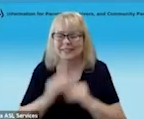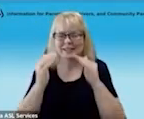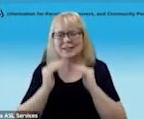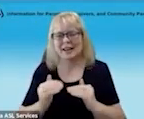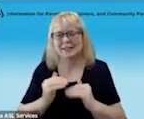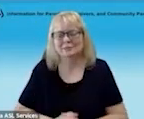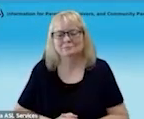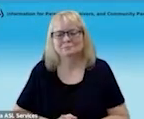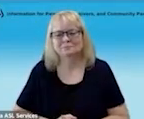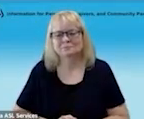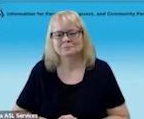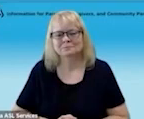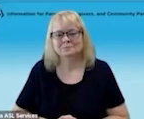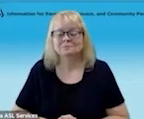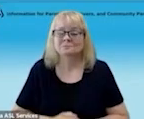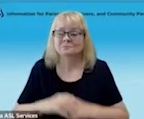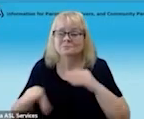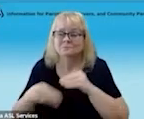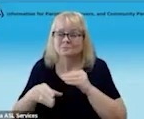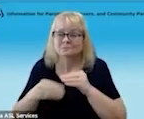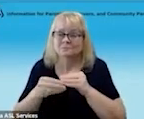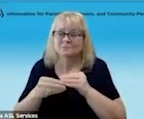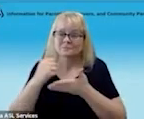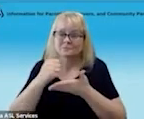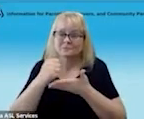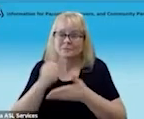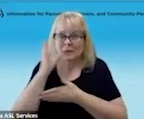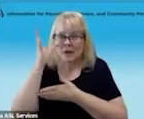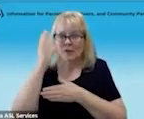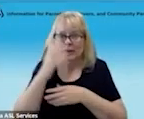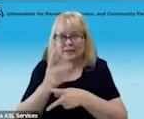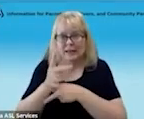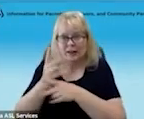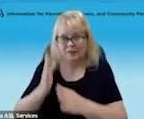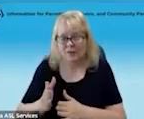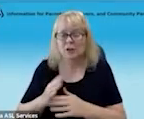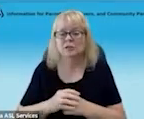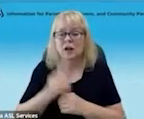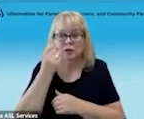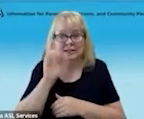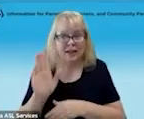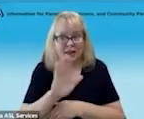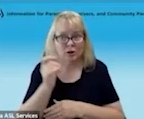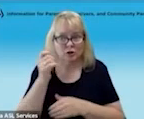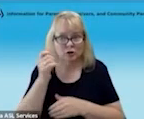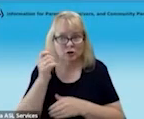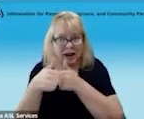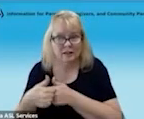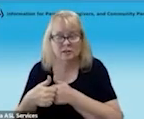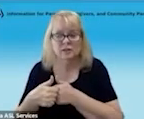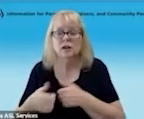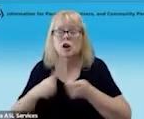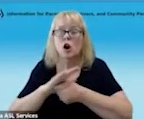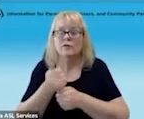relaxation. A vision or dream board can be helpful to think about goals for the future. Next